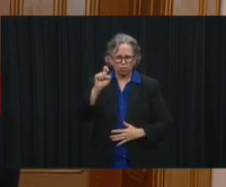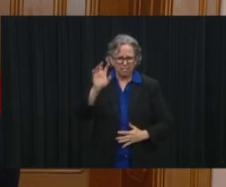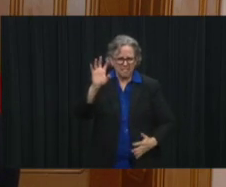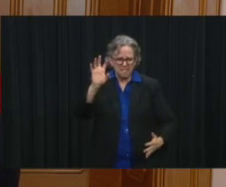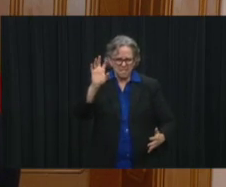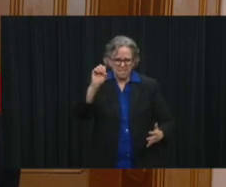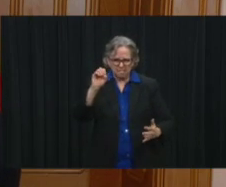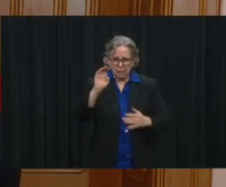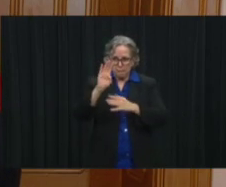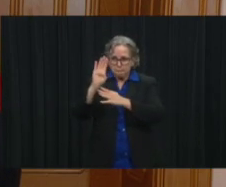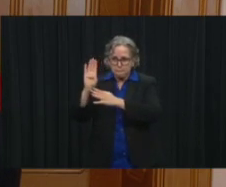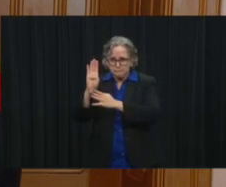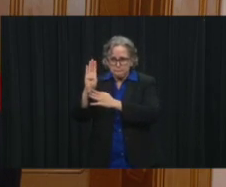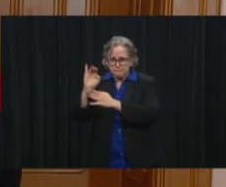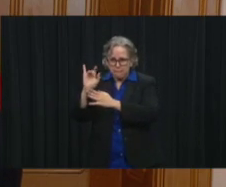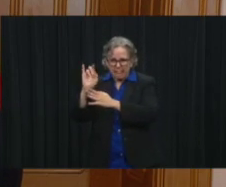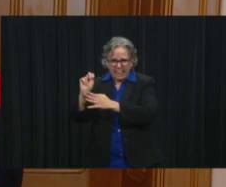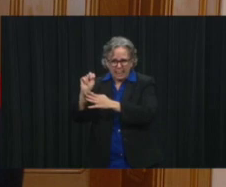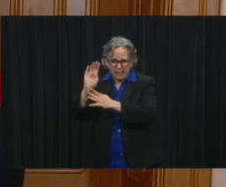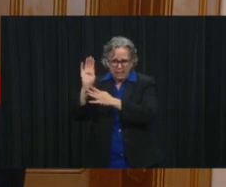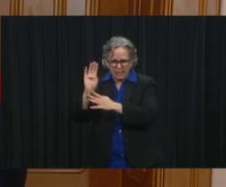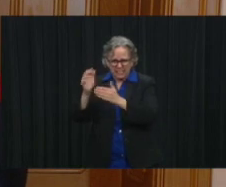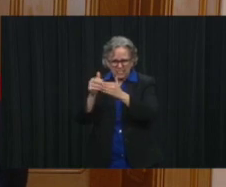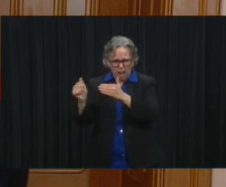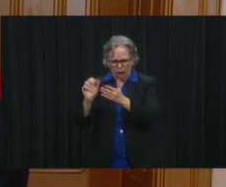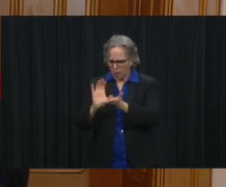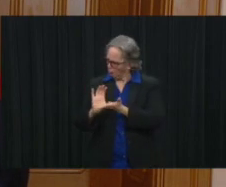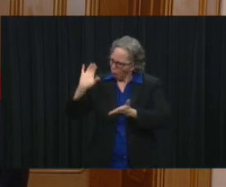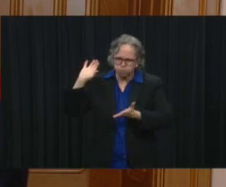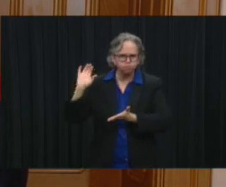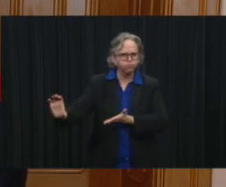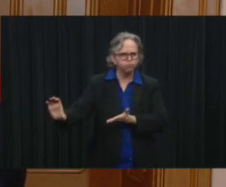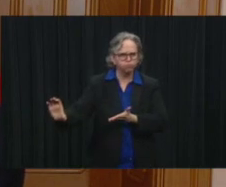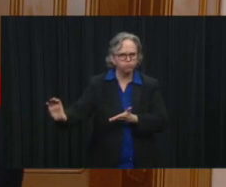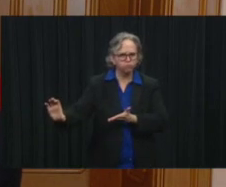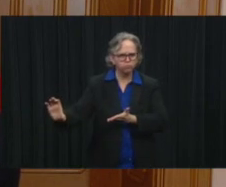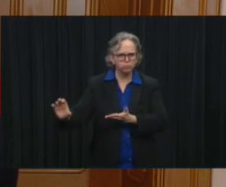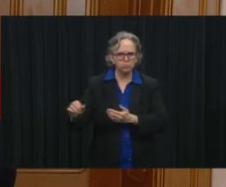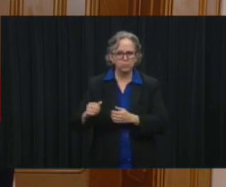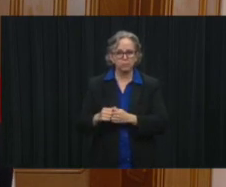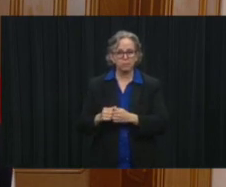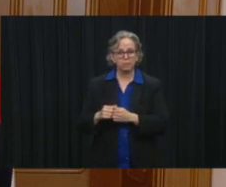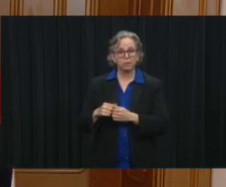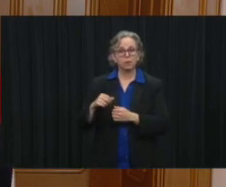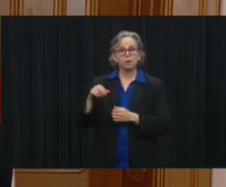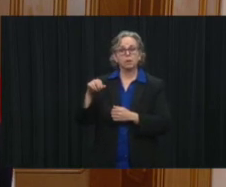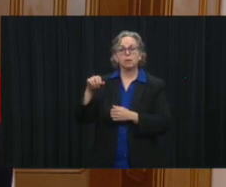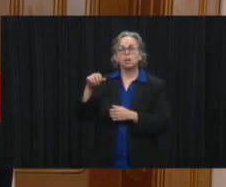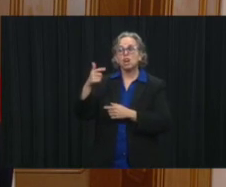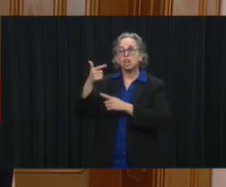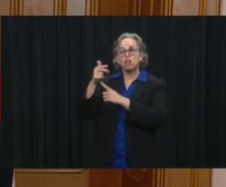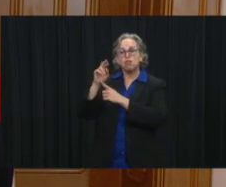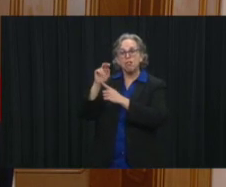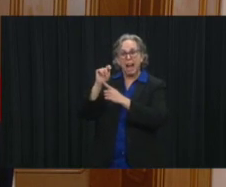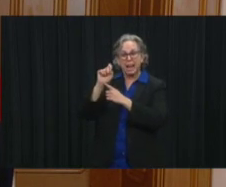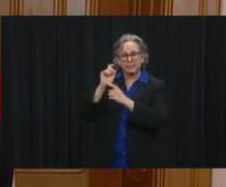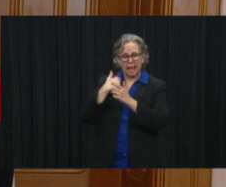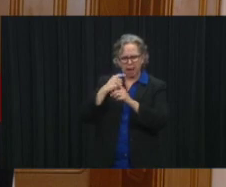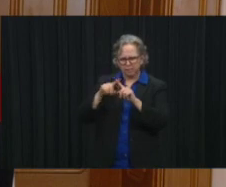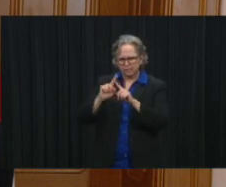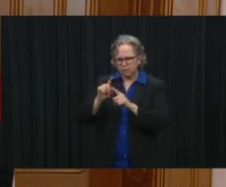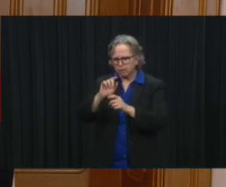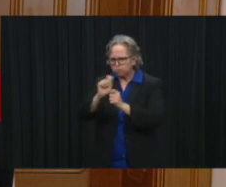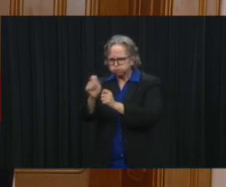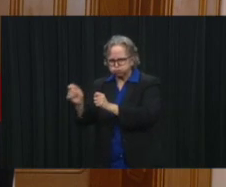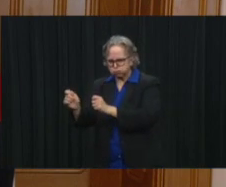providers, $100 billion of that is in grants, $50 billion is in payment increases for reimbursement under Medicare and Medicaid to our